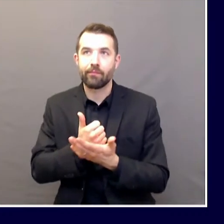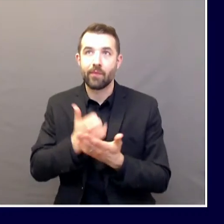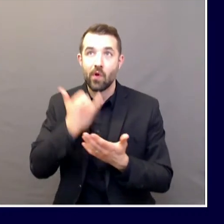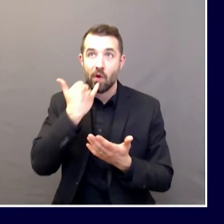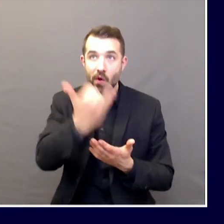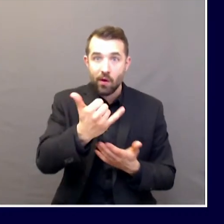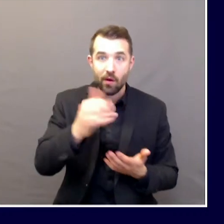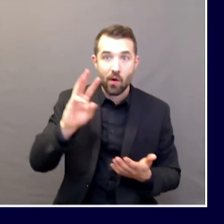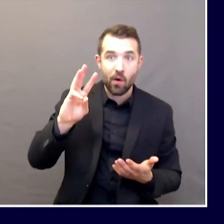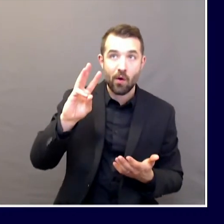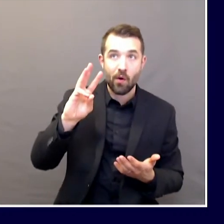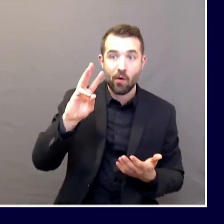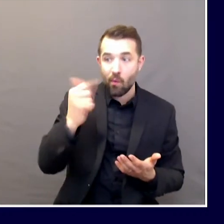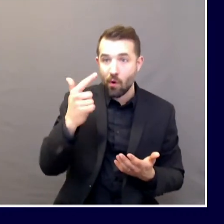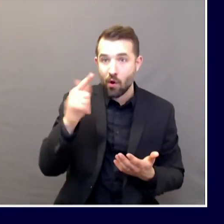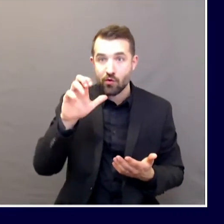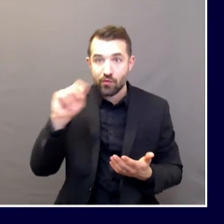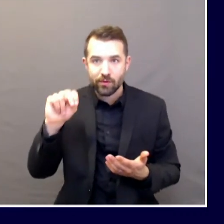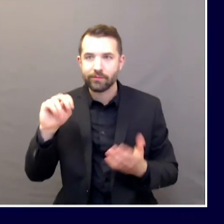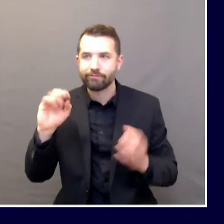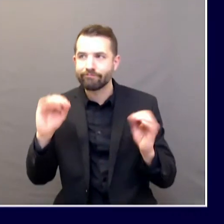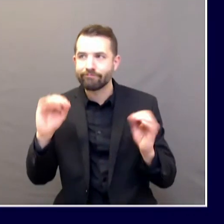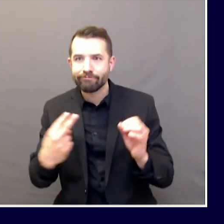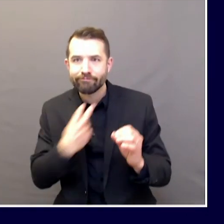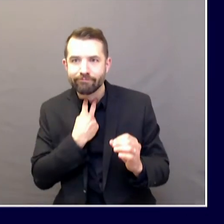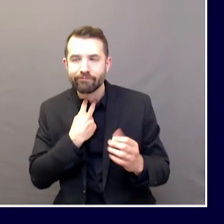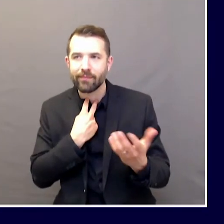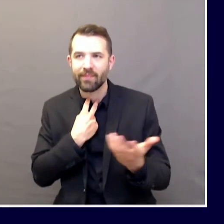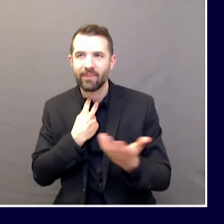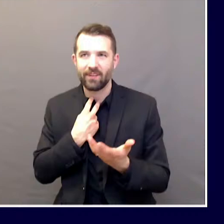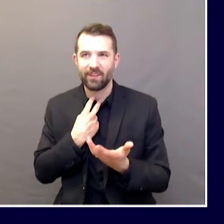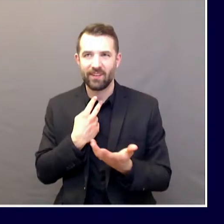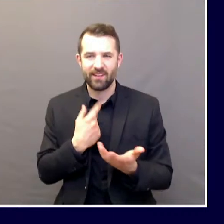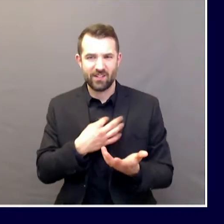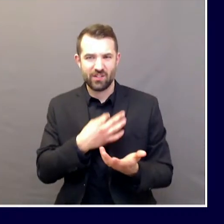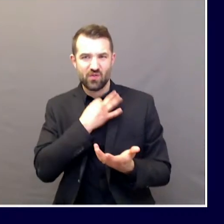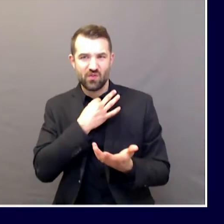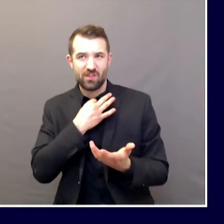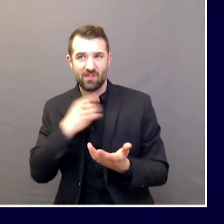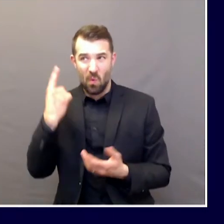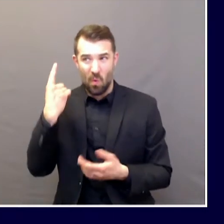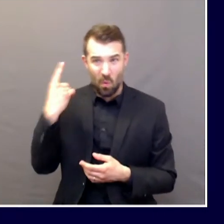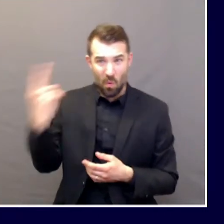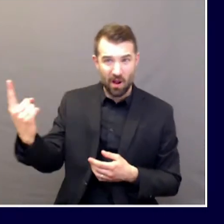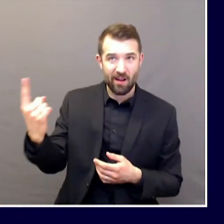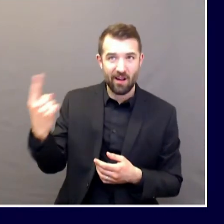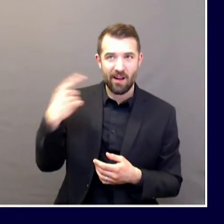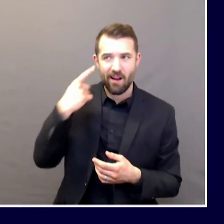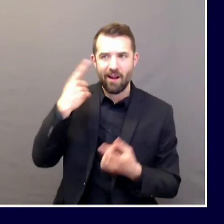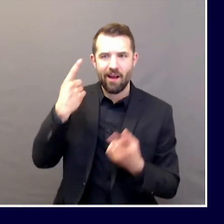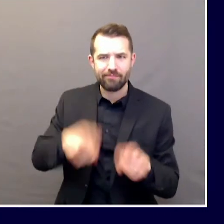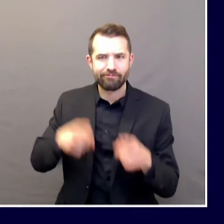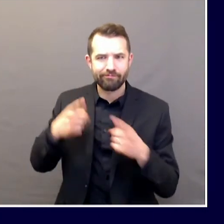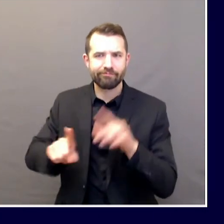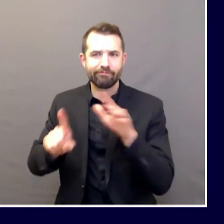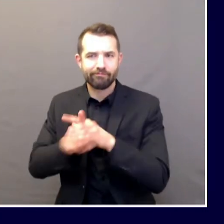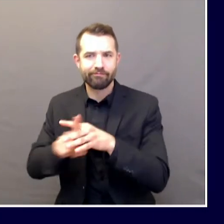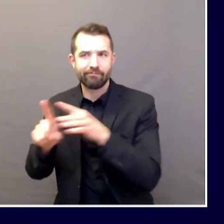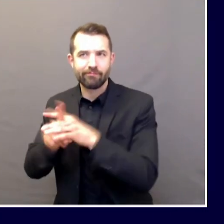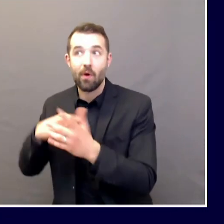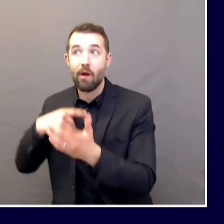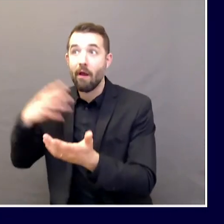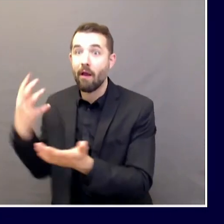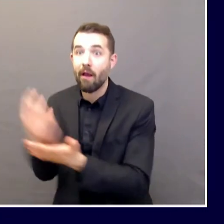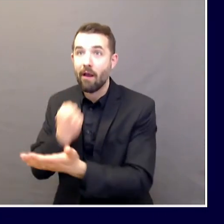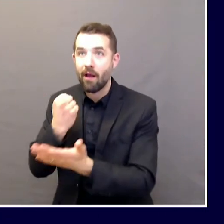worked. And I'm curious if this is a problem you've heard before and what you would recommend for this person to do to get their second dose.